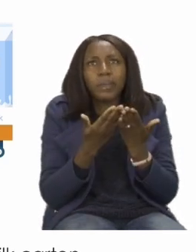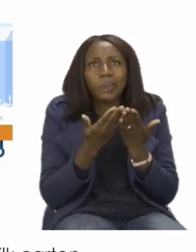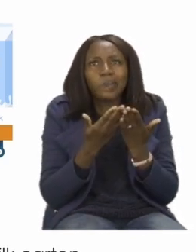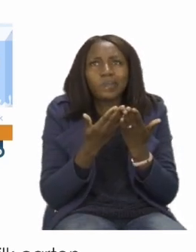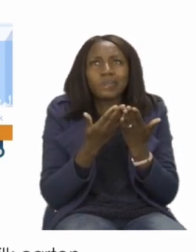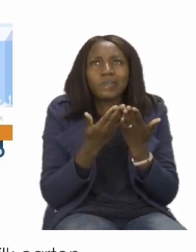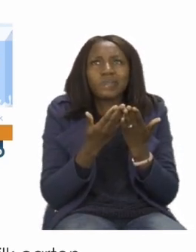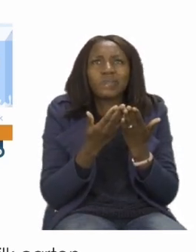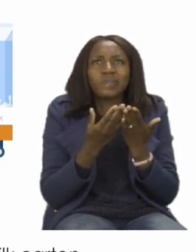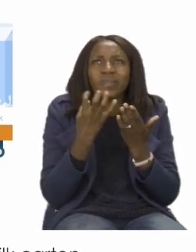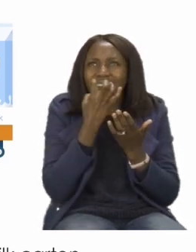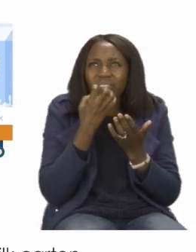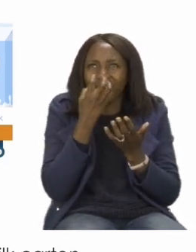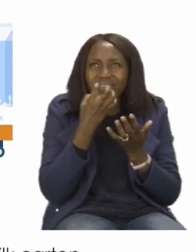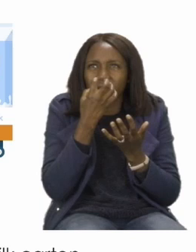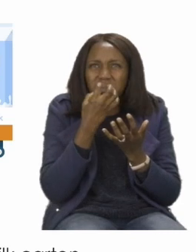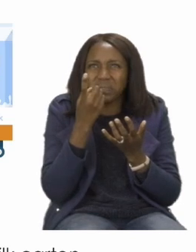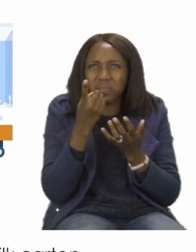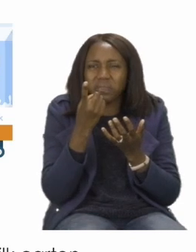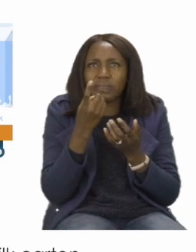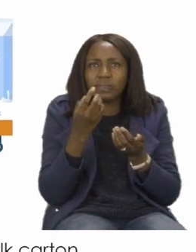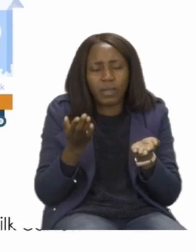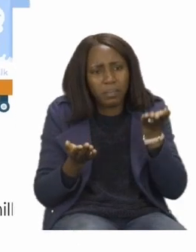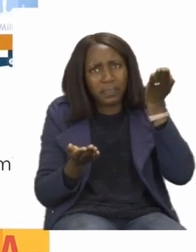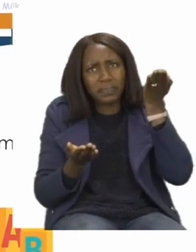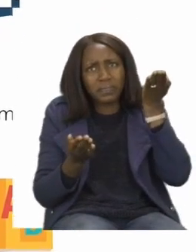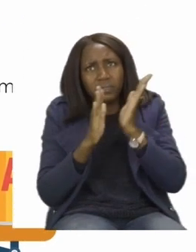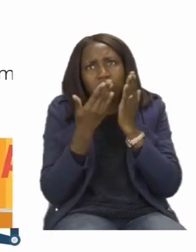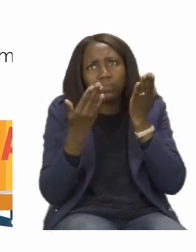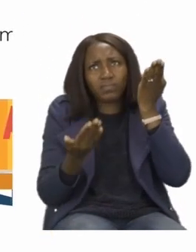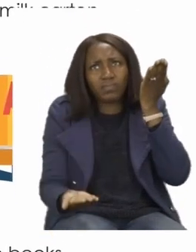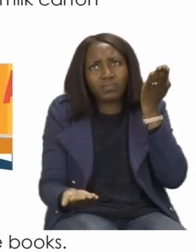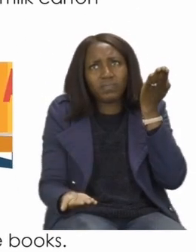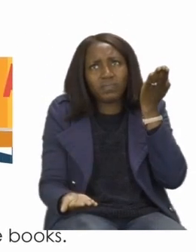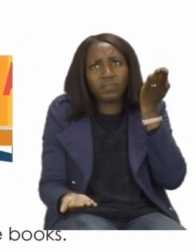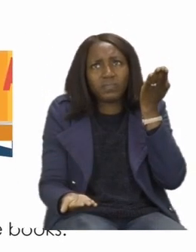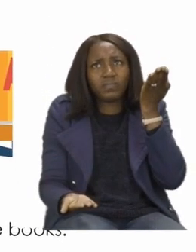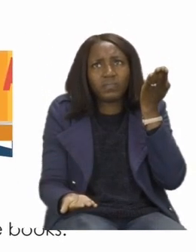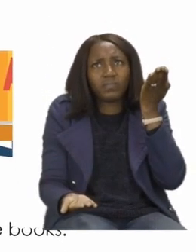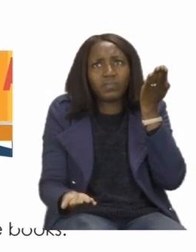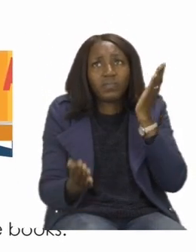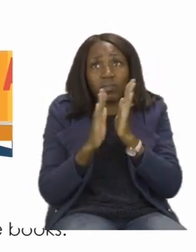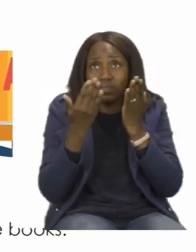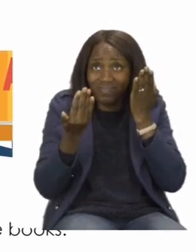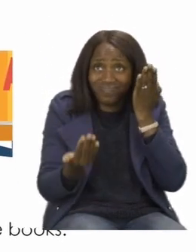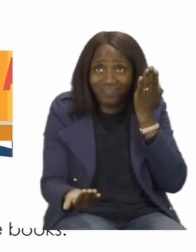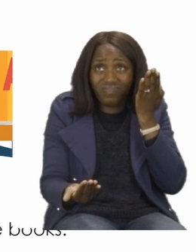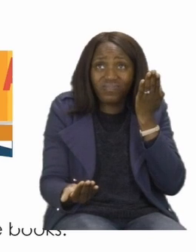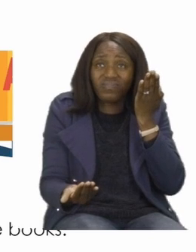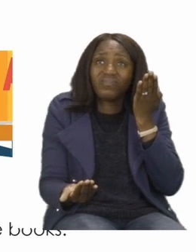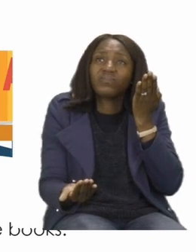lemon is higher than the books. The books are lower. So,